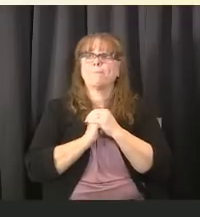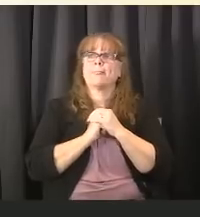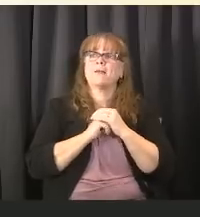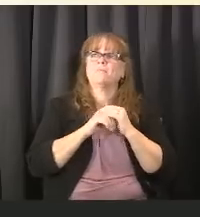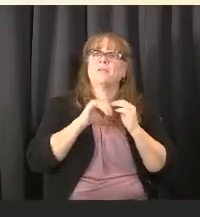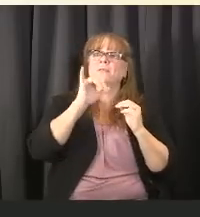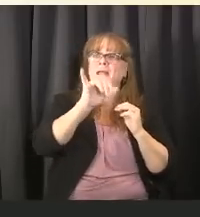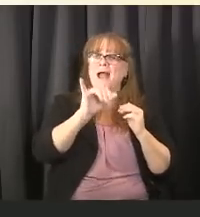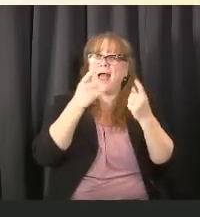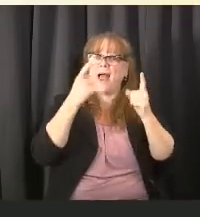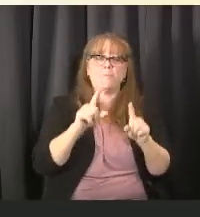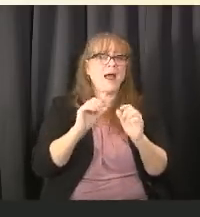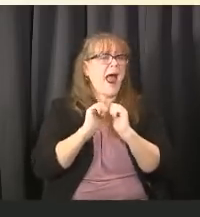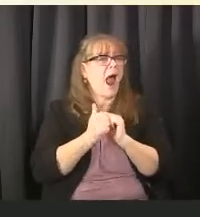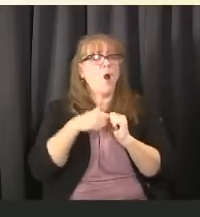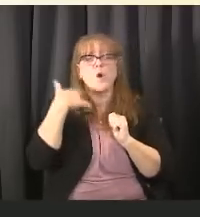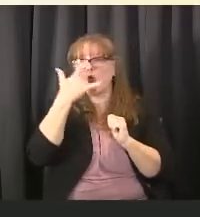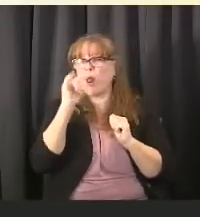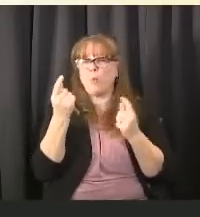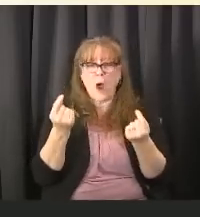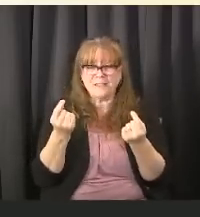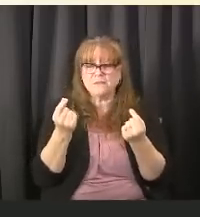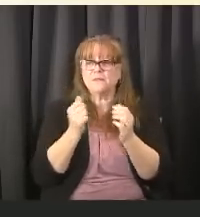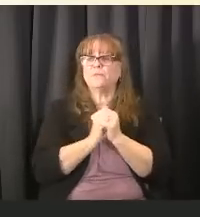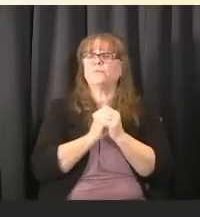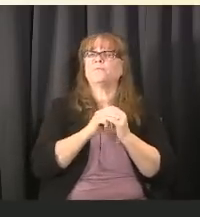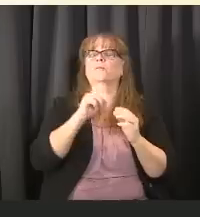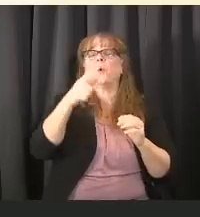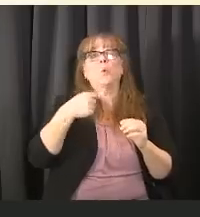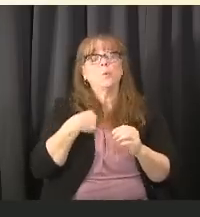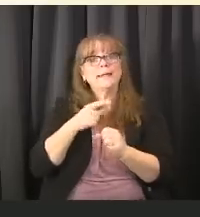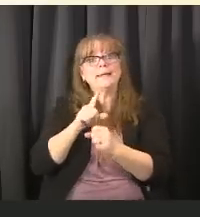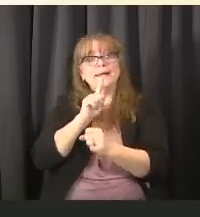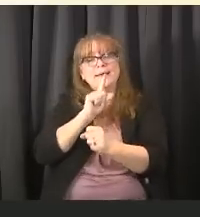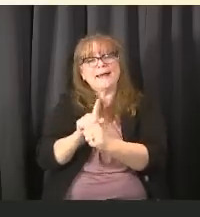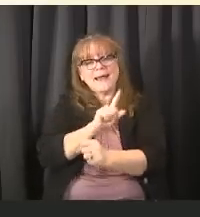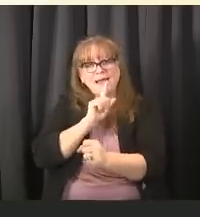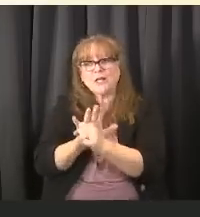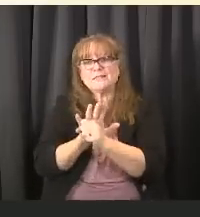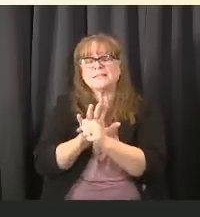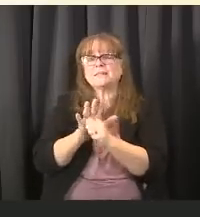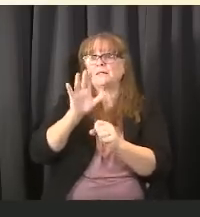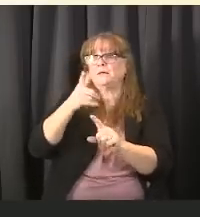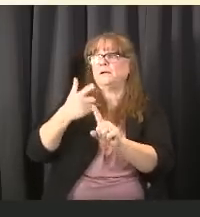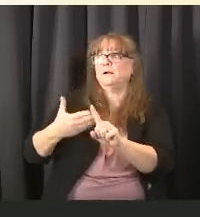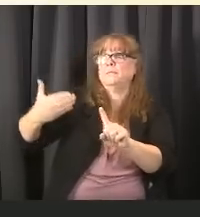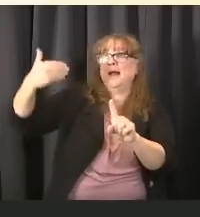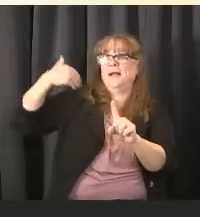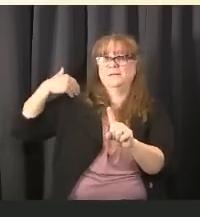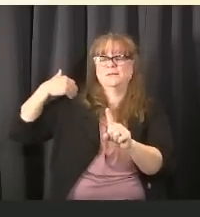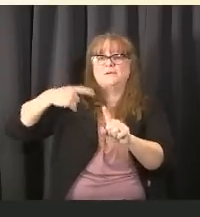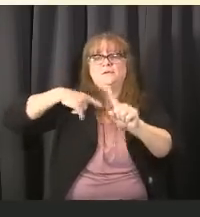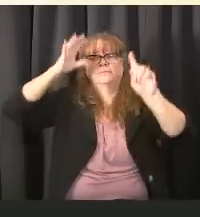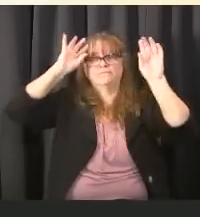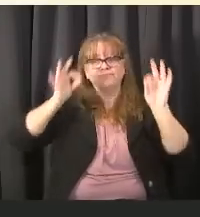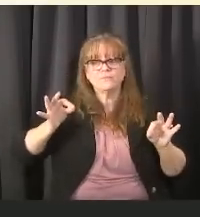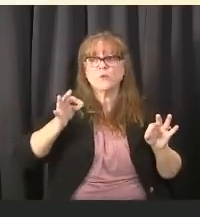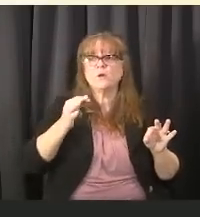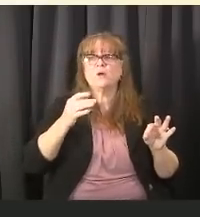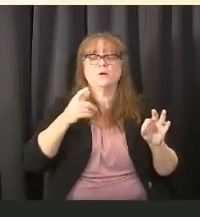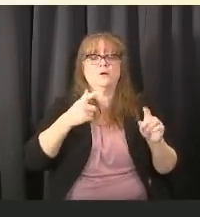We dedicated ourselves pretty early in the process to say we were going to vaccinate as many individuals as we can. When we talked